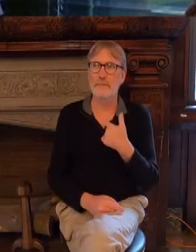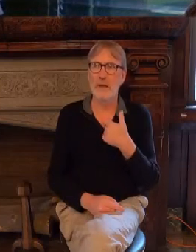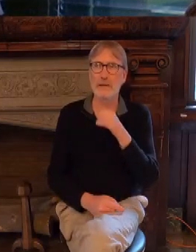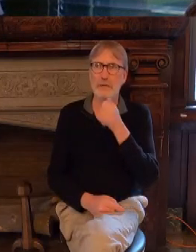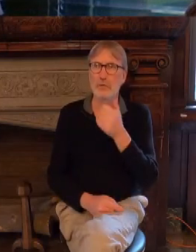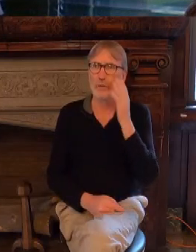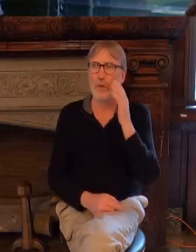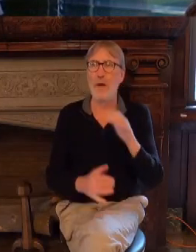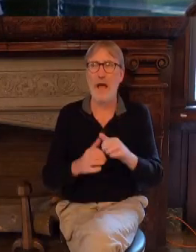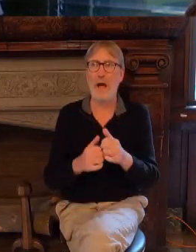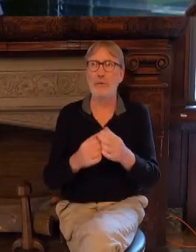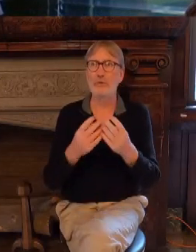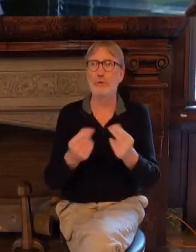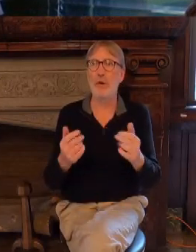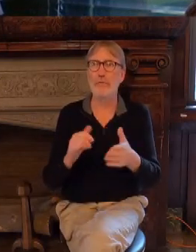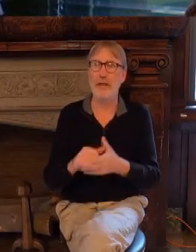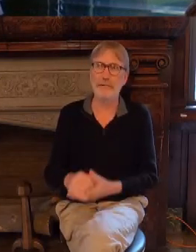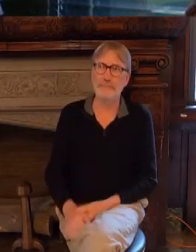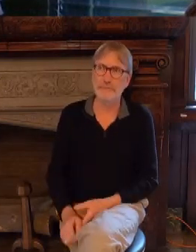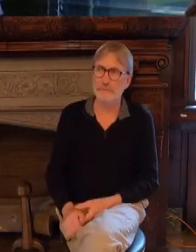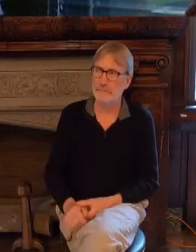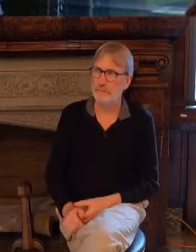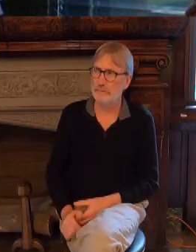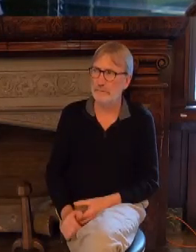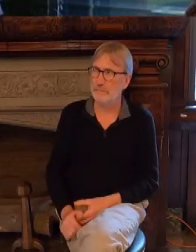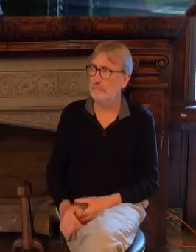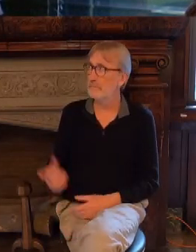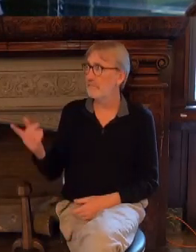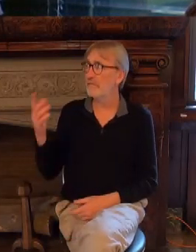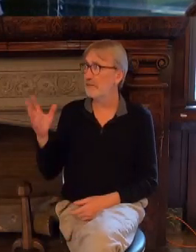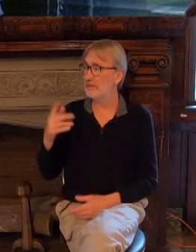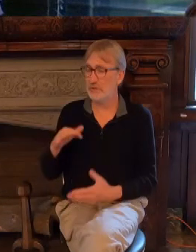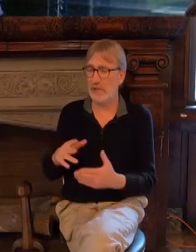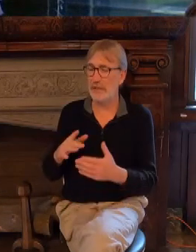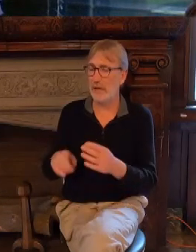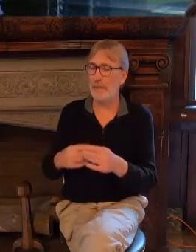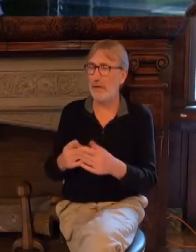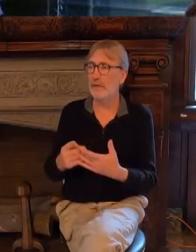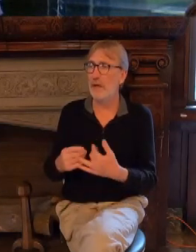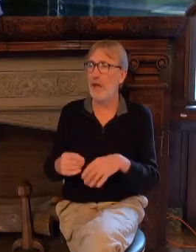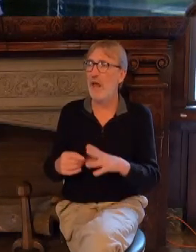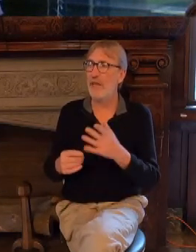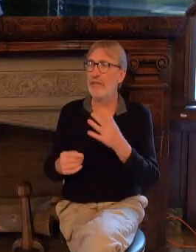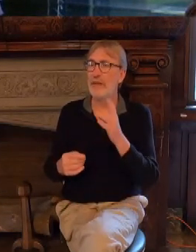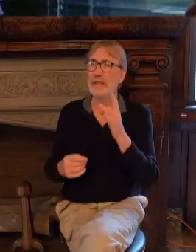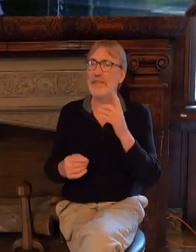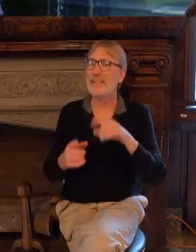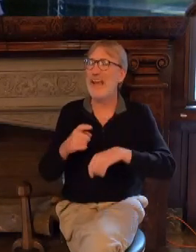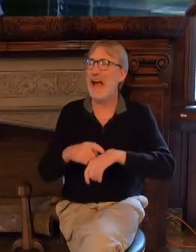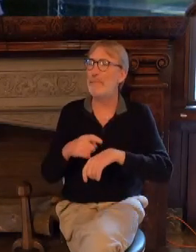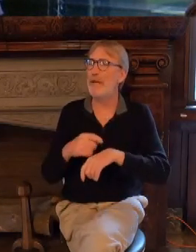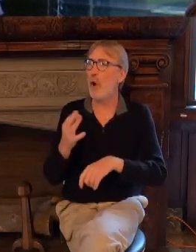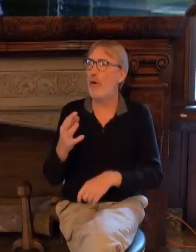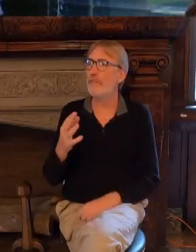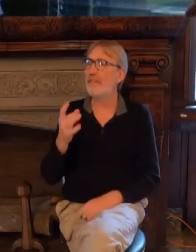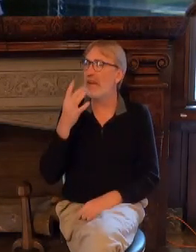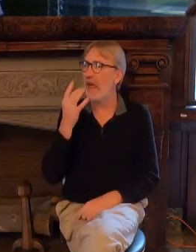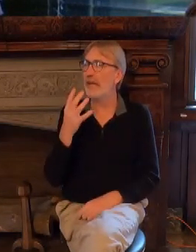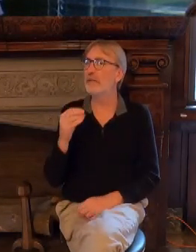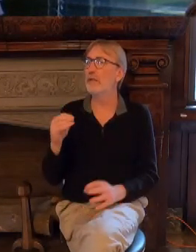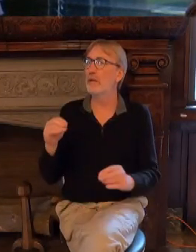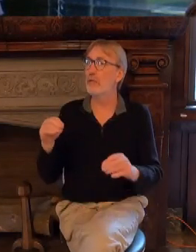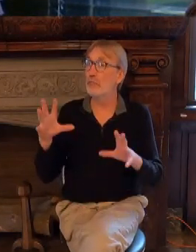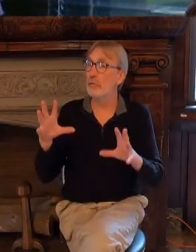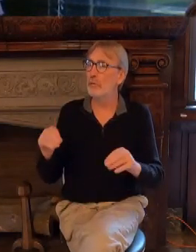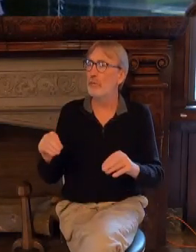I don't know how to solve that. That's a behavioral issue. Has there been any study about either the length of a red light or the interval between red lights that shows any